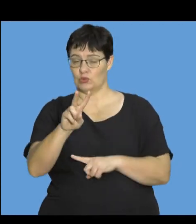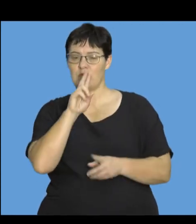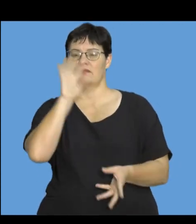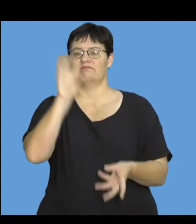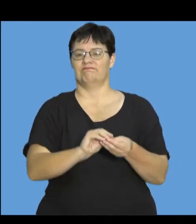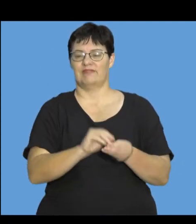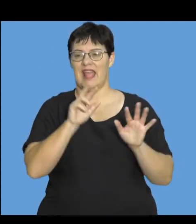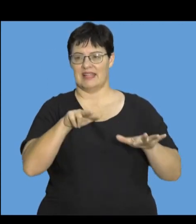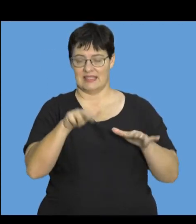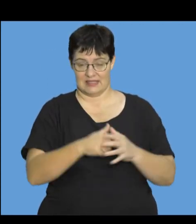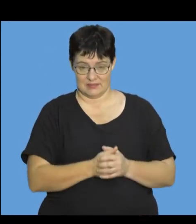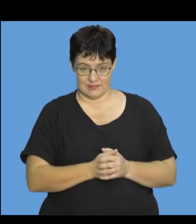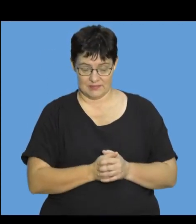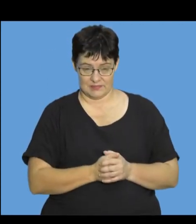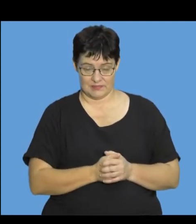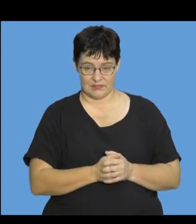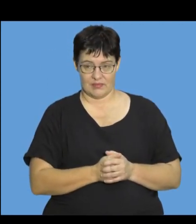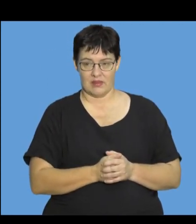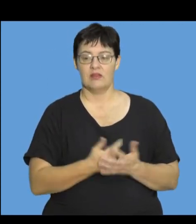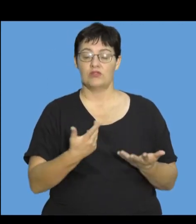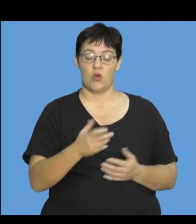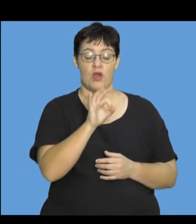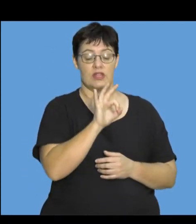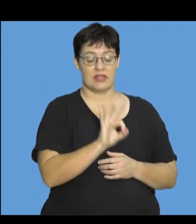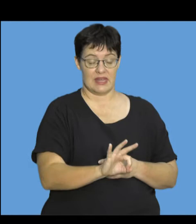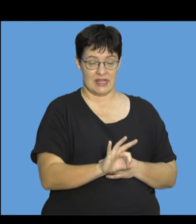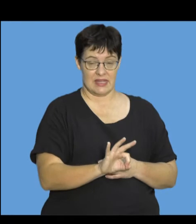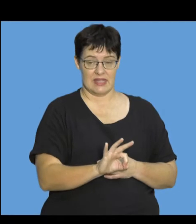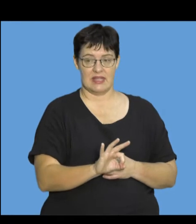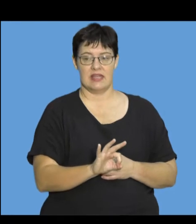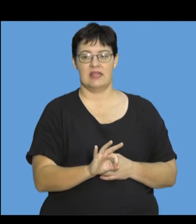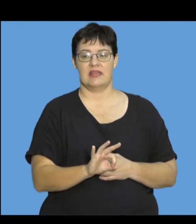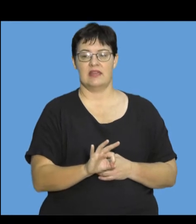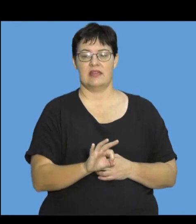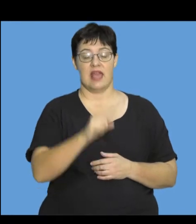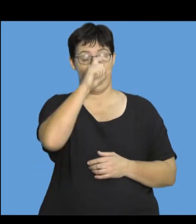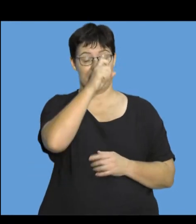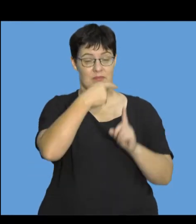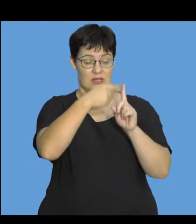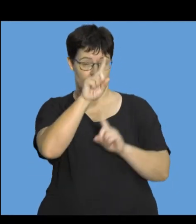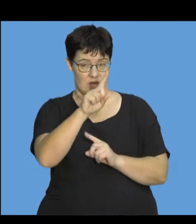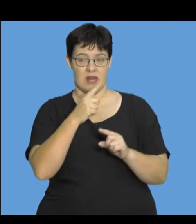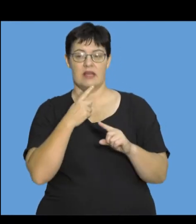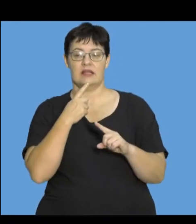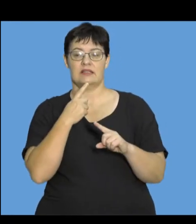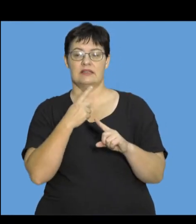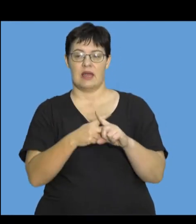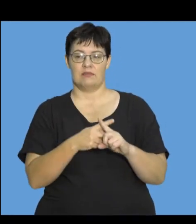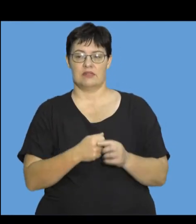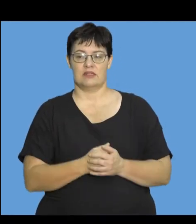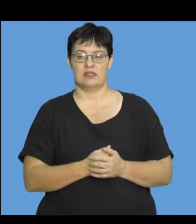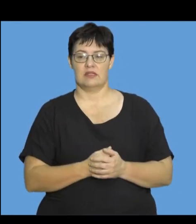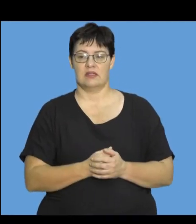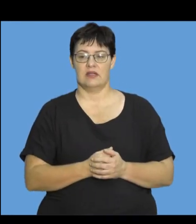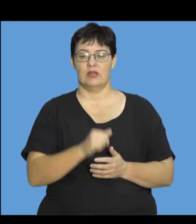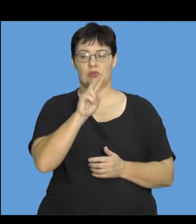18. Divided by, here it will be 3 to the exponent of x plus 1 times 2 to the exponent